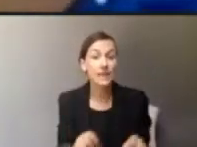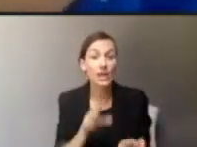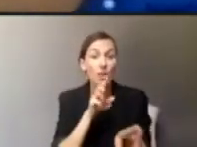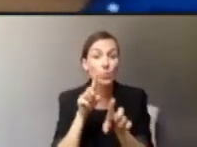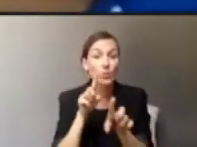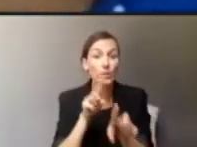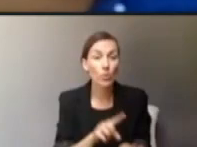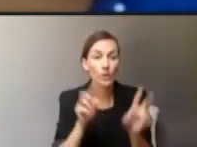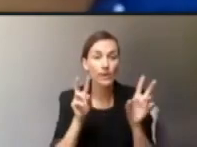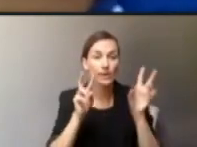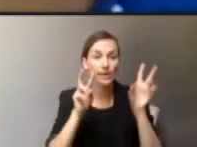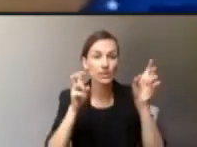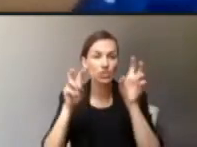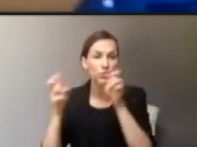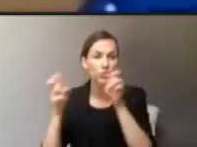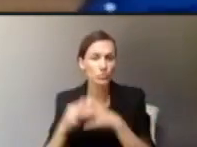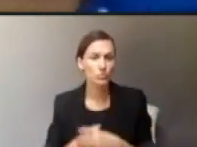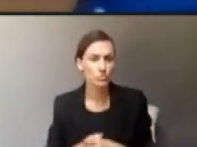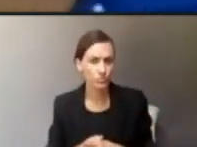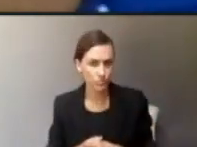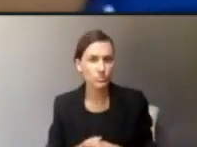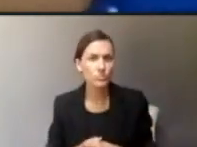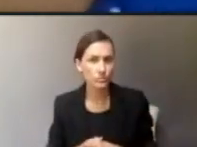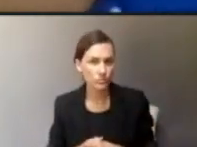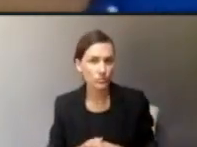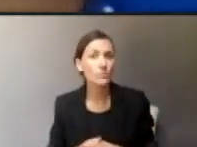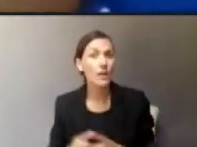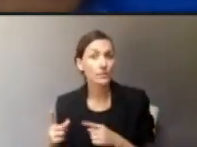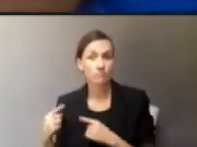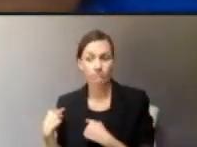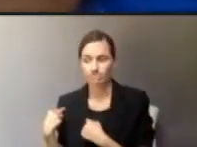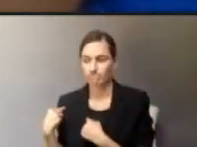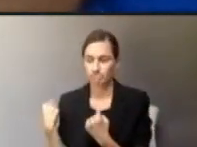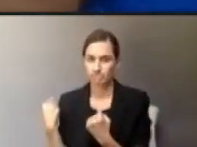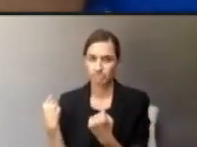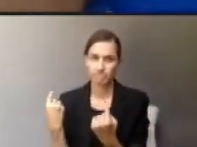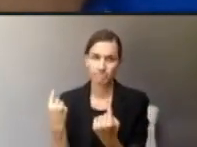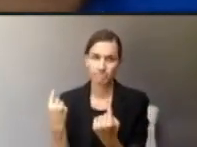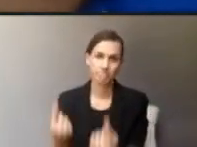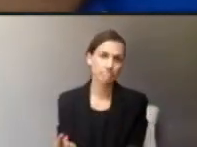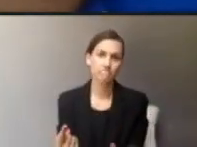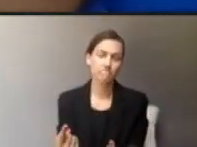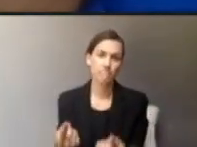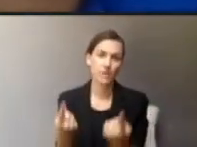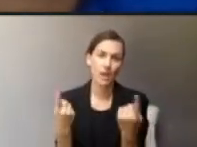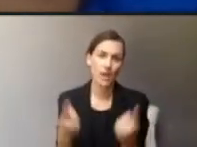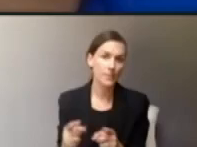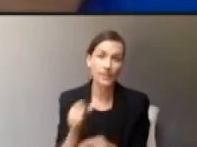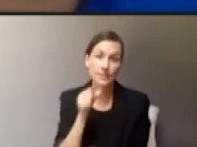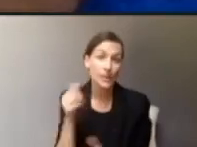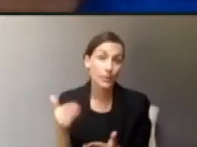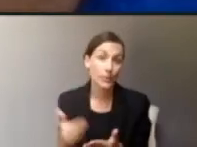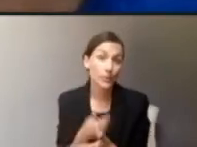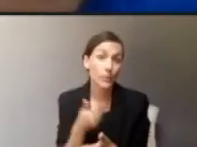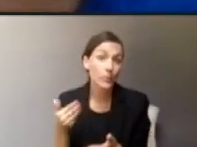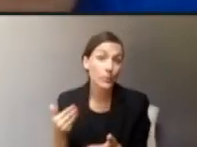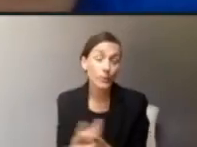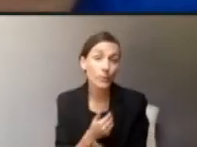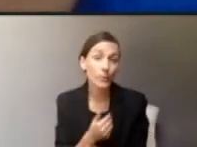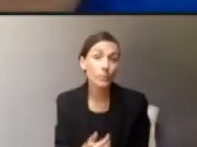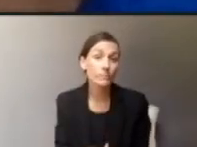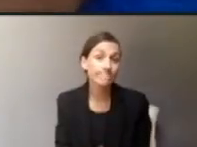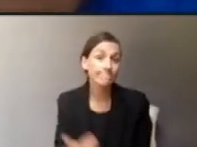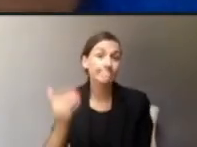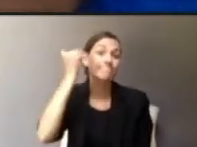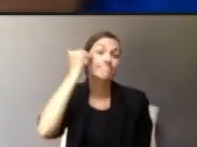issues. And so that has been going on for a while, Christine. It's not something new. We're very conscious of making